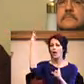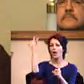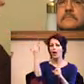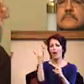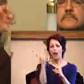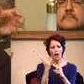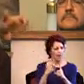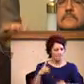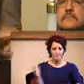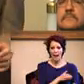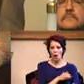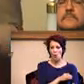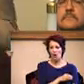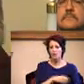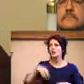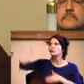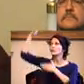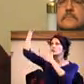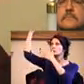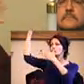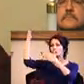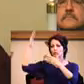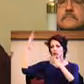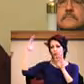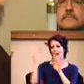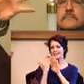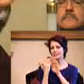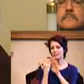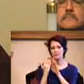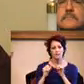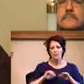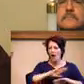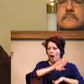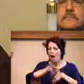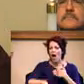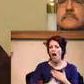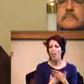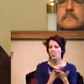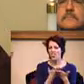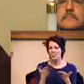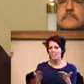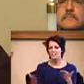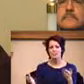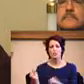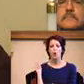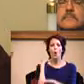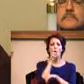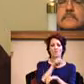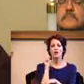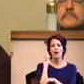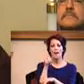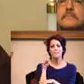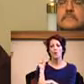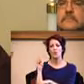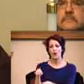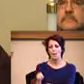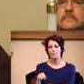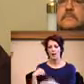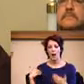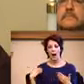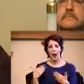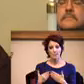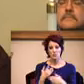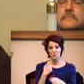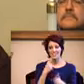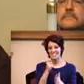in that Holy Spirit there was the ability to overcome all of the things that he'd necessarily gone through right up to this time and in that